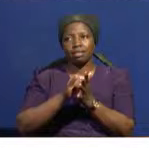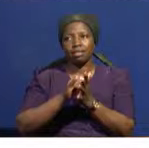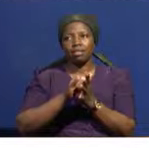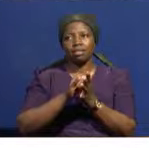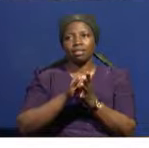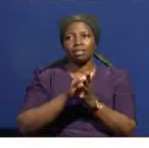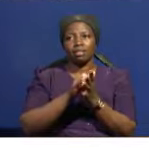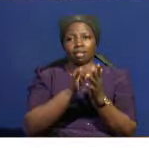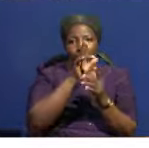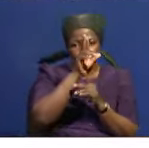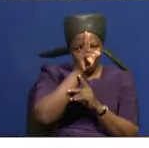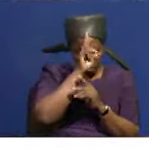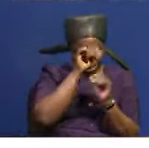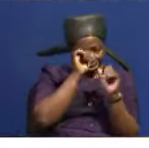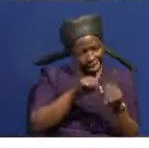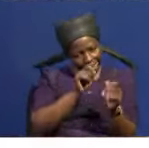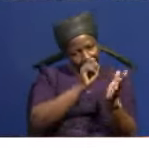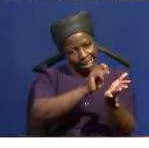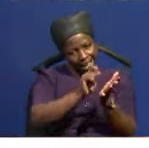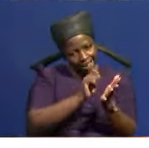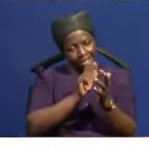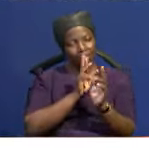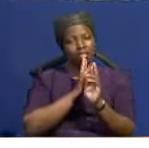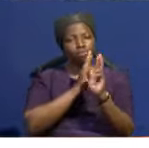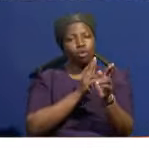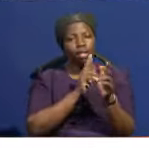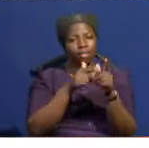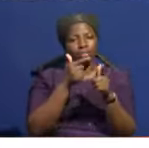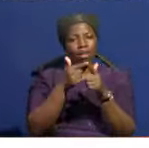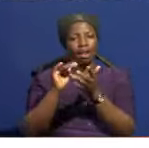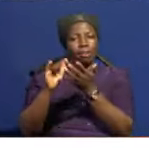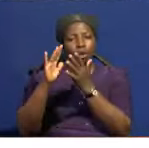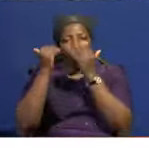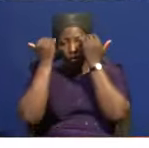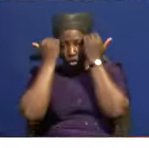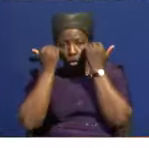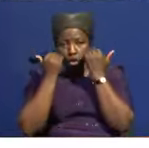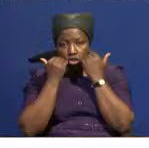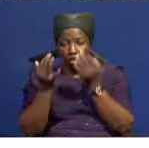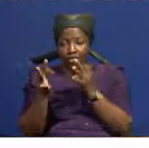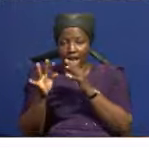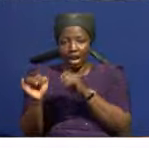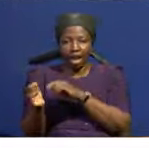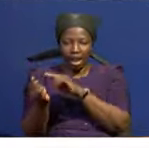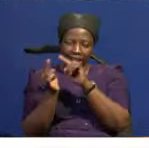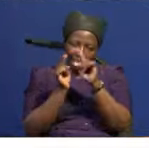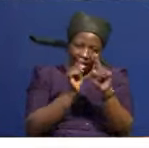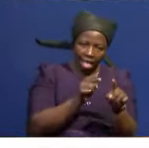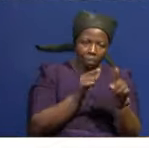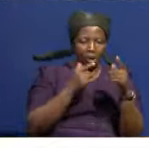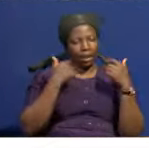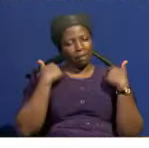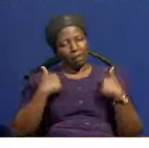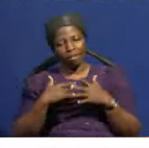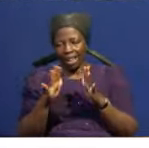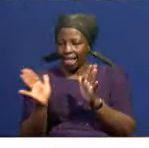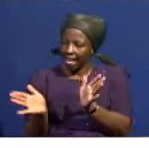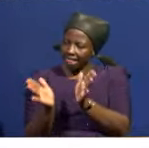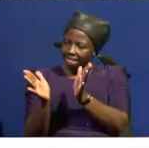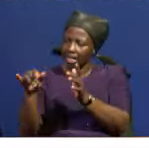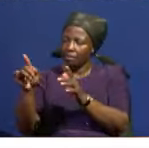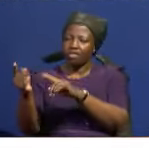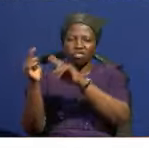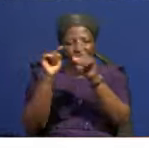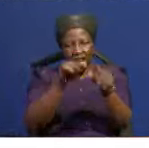probation officers do these reports and so that more of the judicial officers can come. And I'm encouraging them to make it a